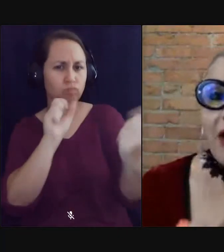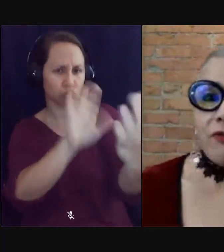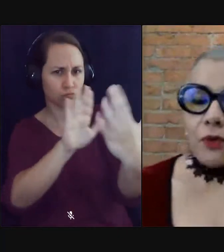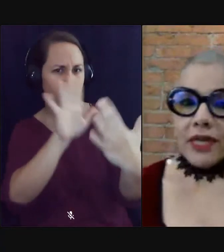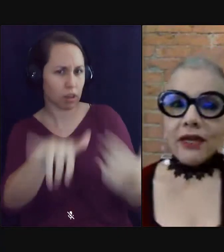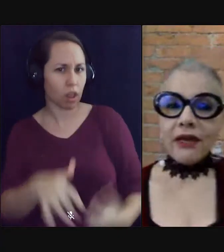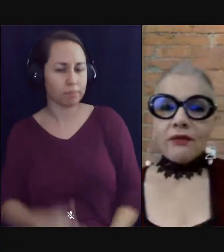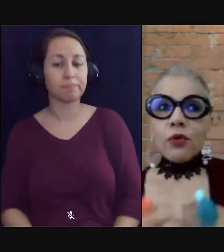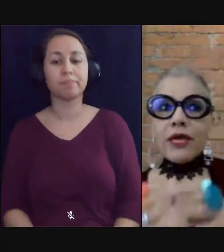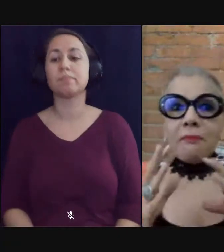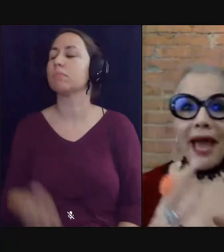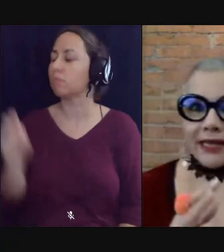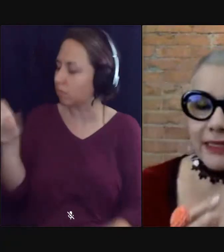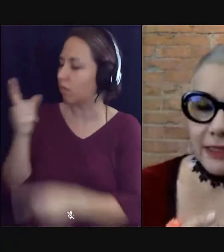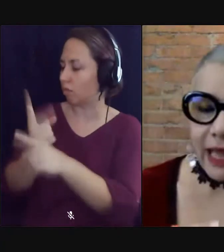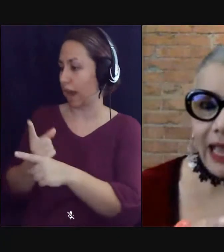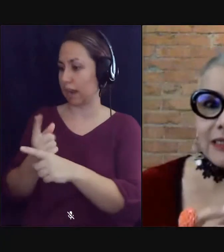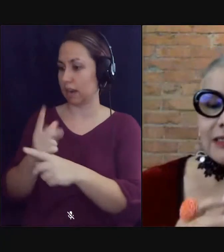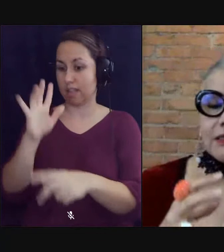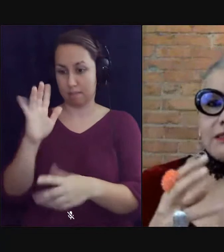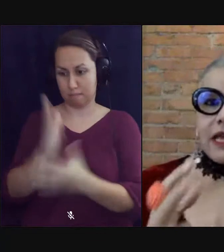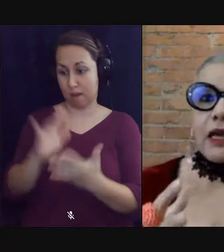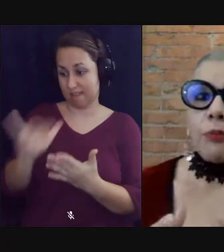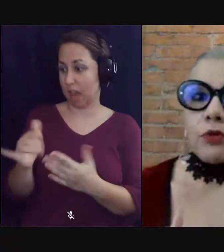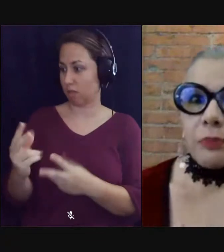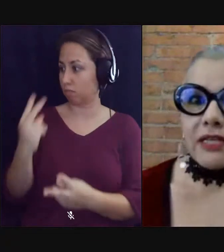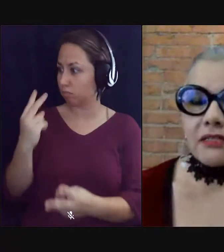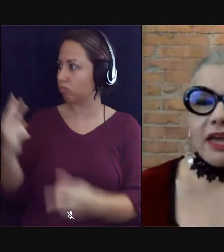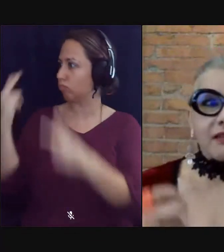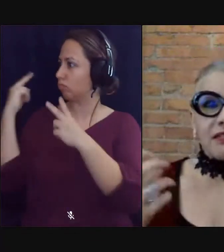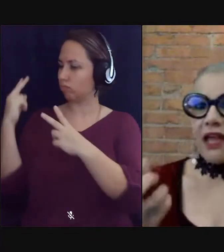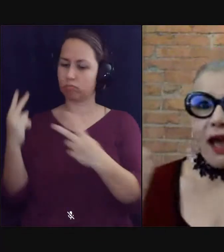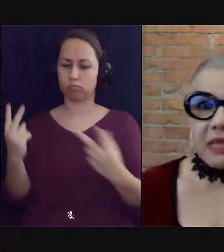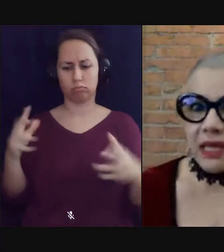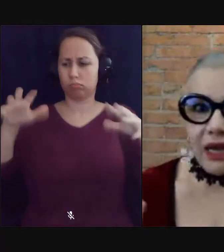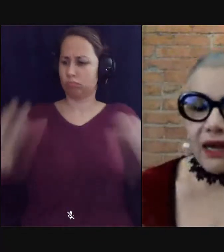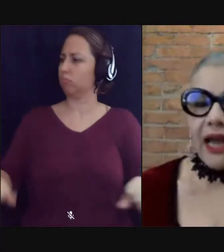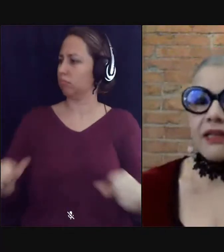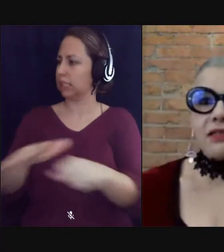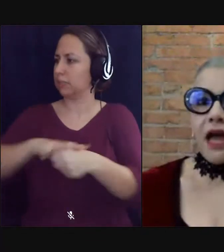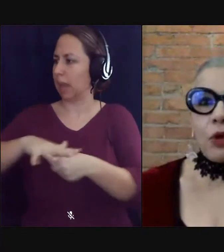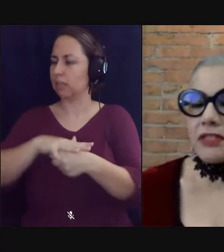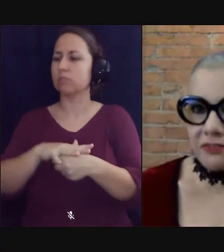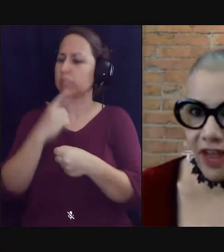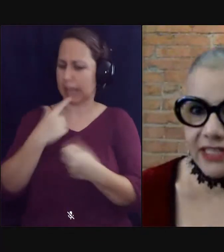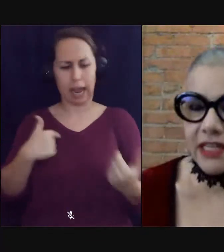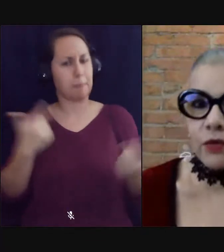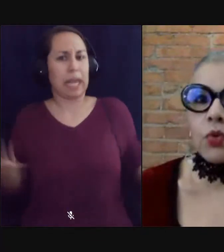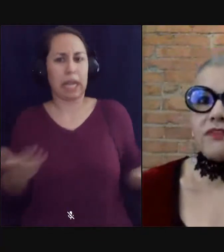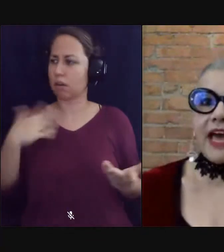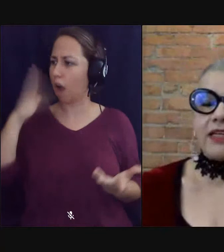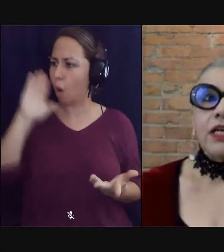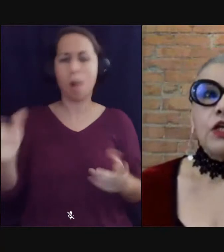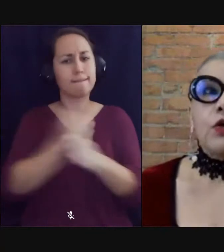and part of looking back and taking up your space and saying, I'm here and I'm going to fight and